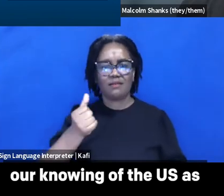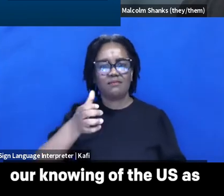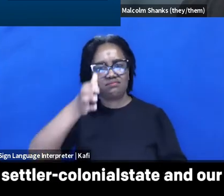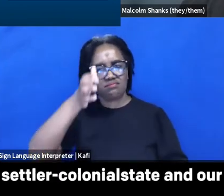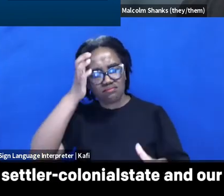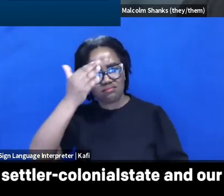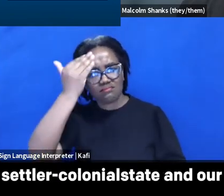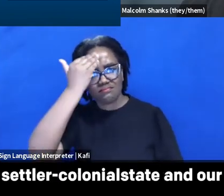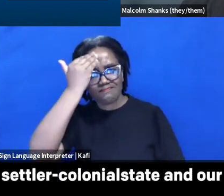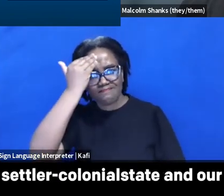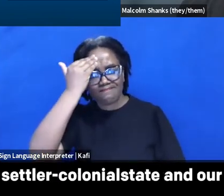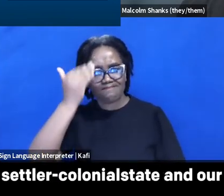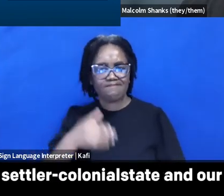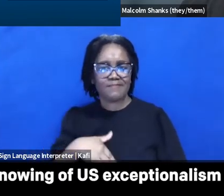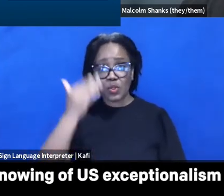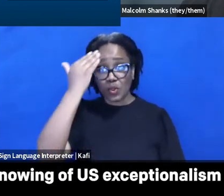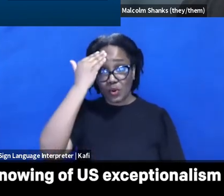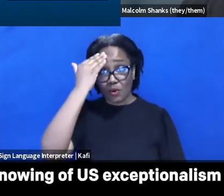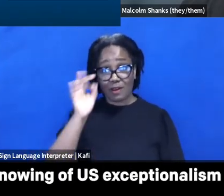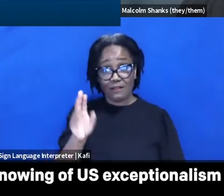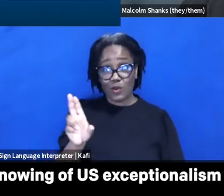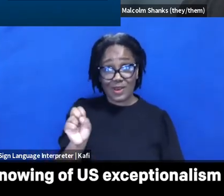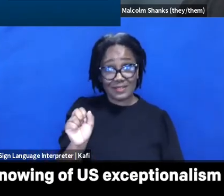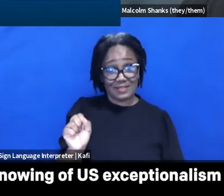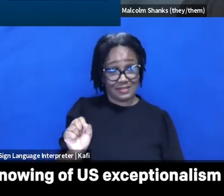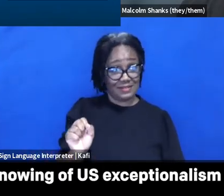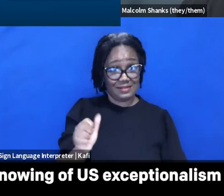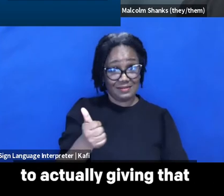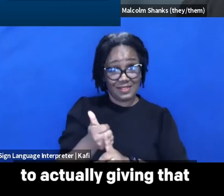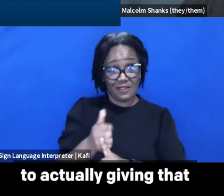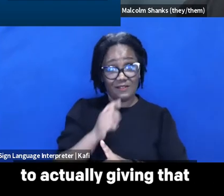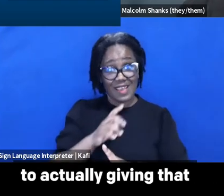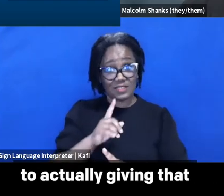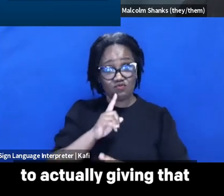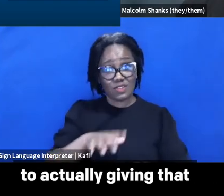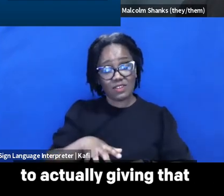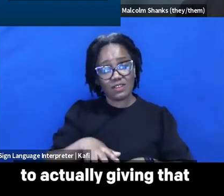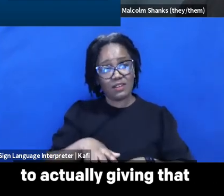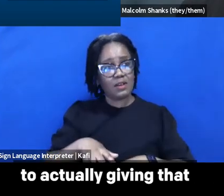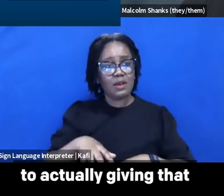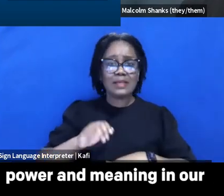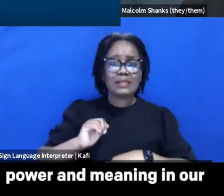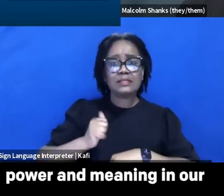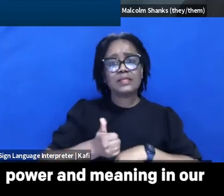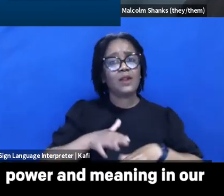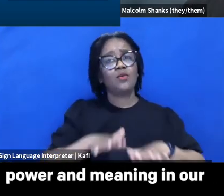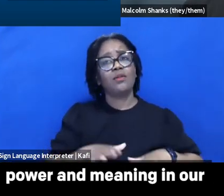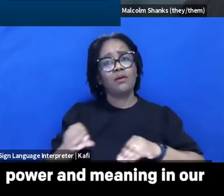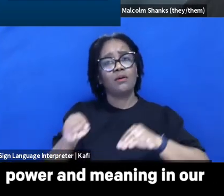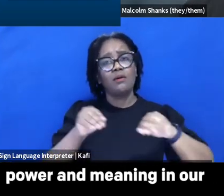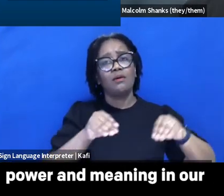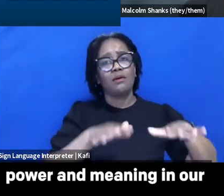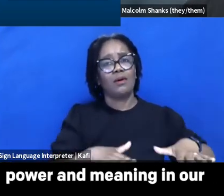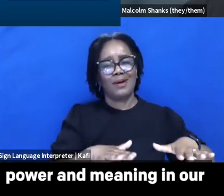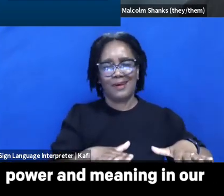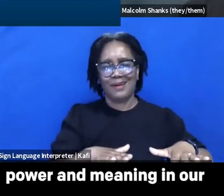our knowing of the US as a settler colonial state and our knowing of US exceptionalism to actually giving that